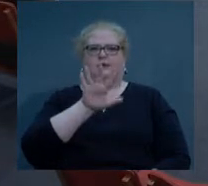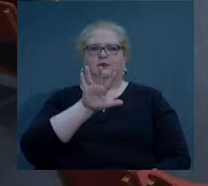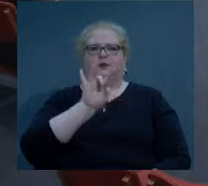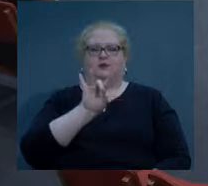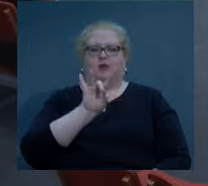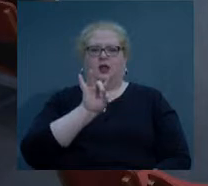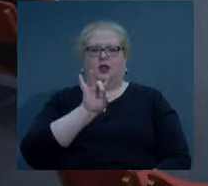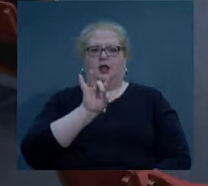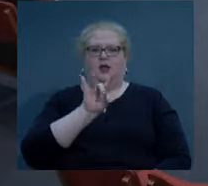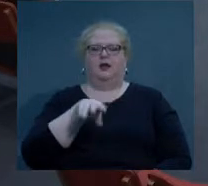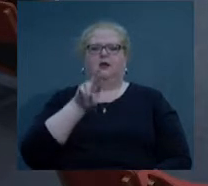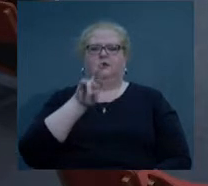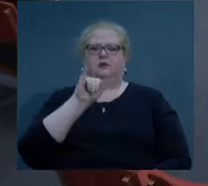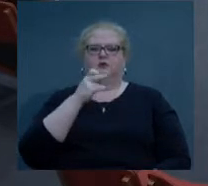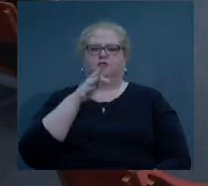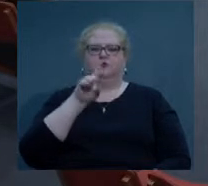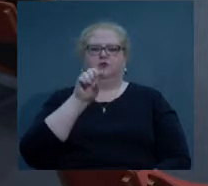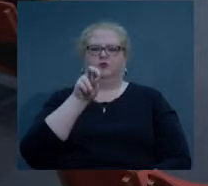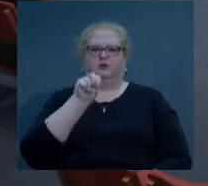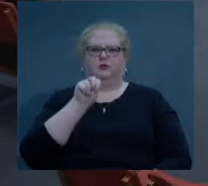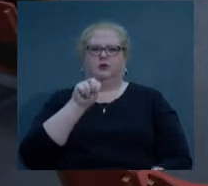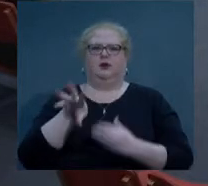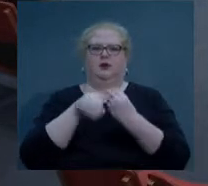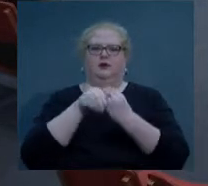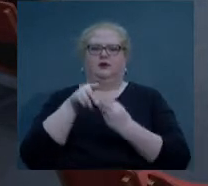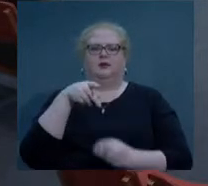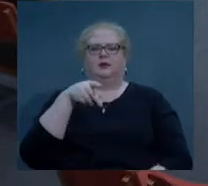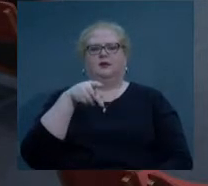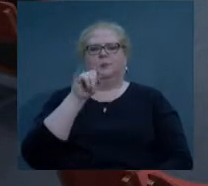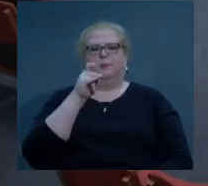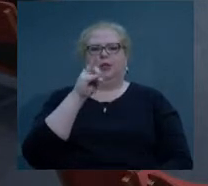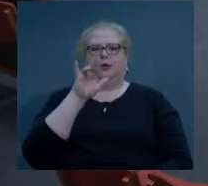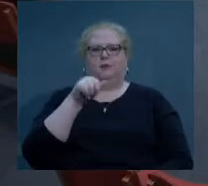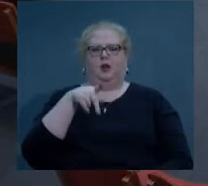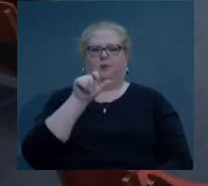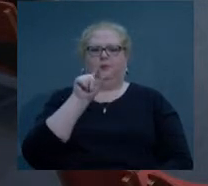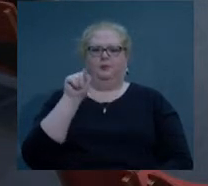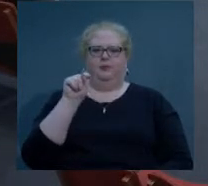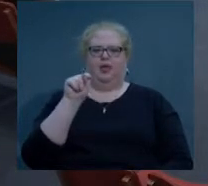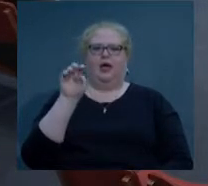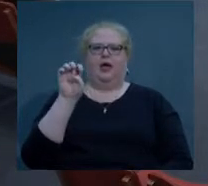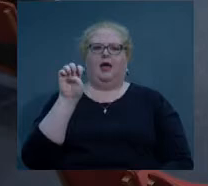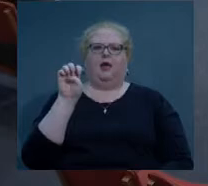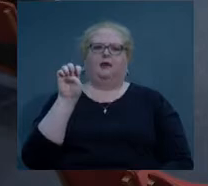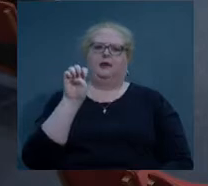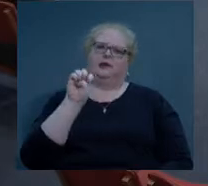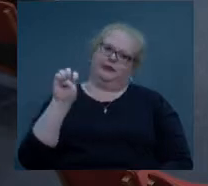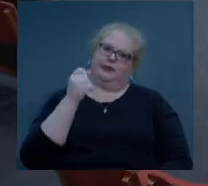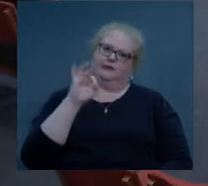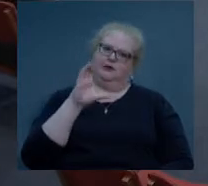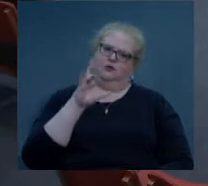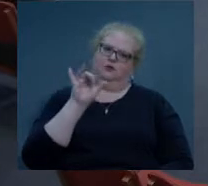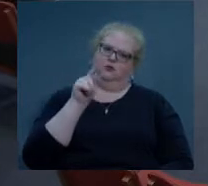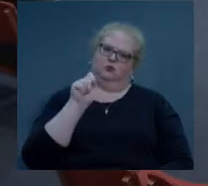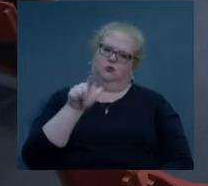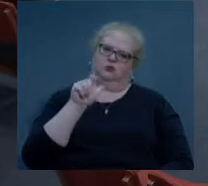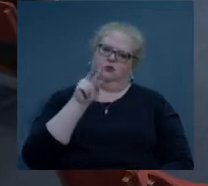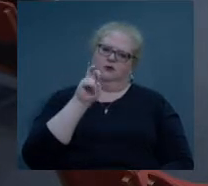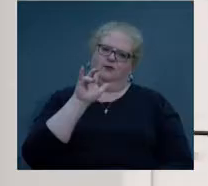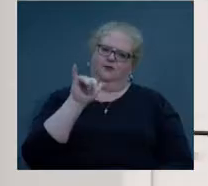S-1858, the Richardson Edition preliminary plat located east of Crystal Valley Lateral and north of Lacey Road